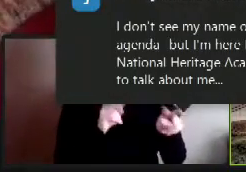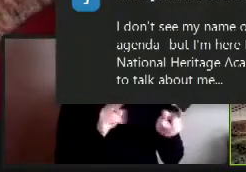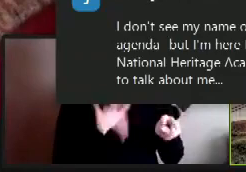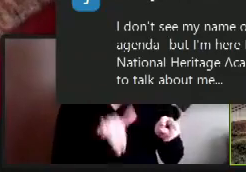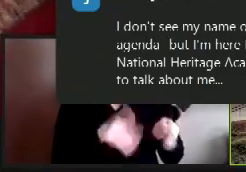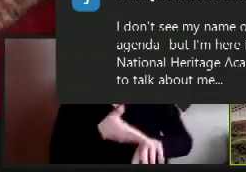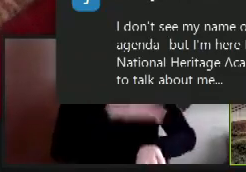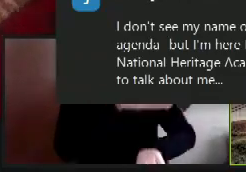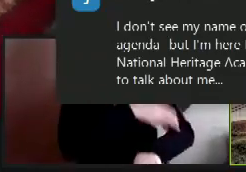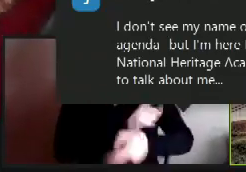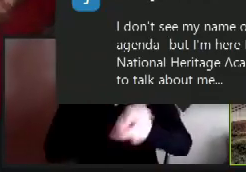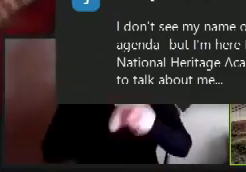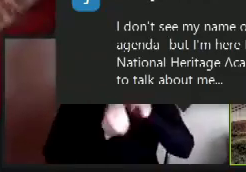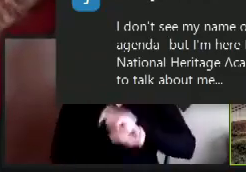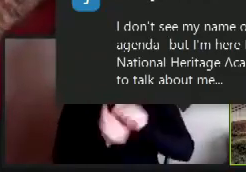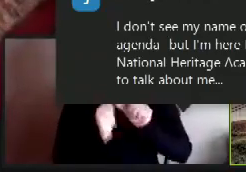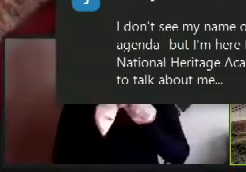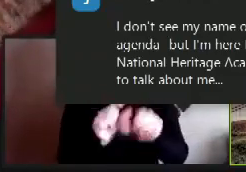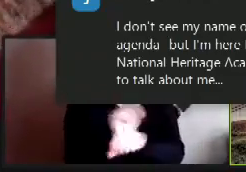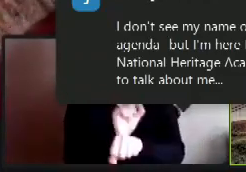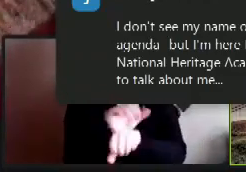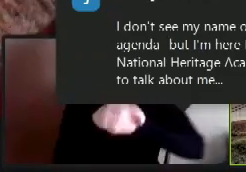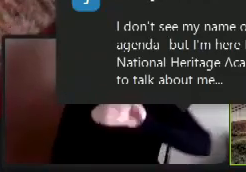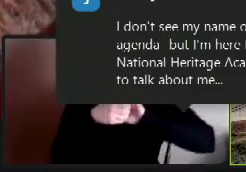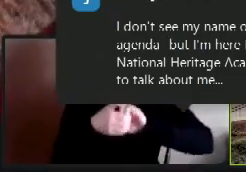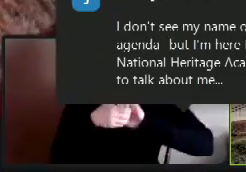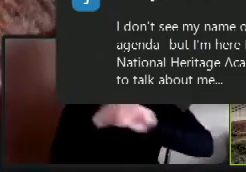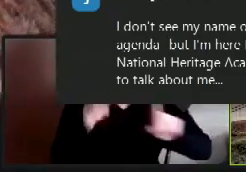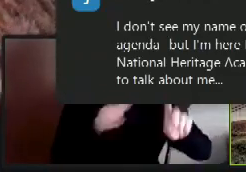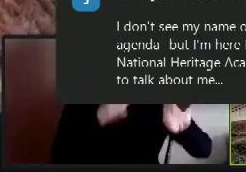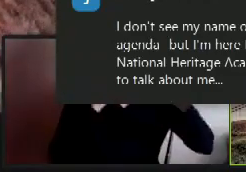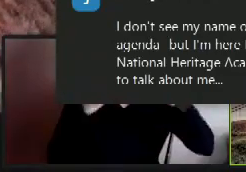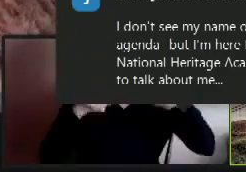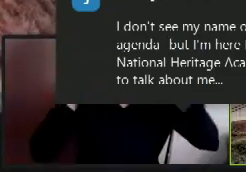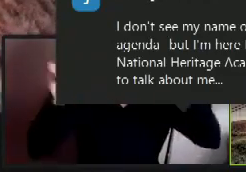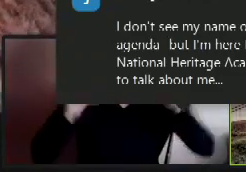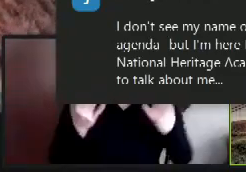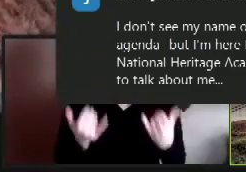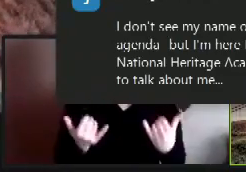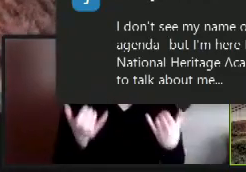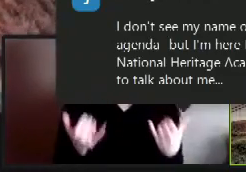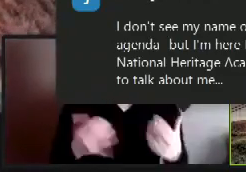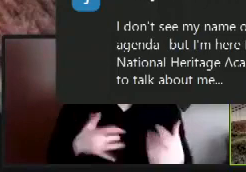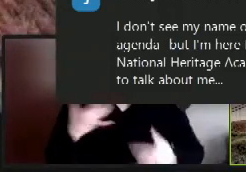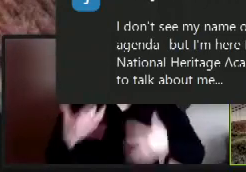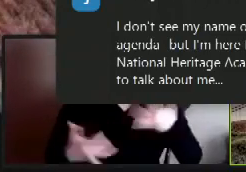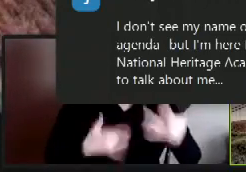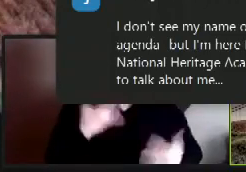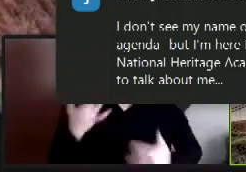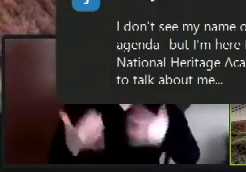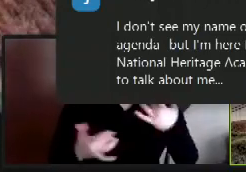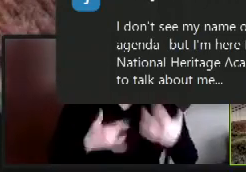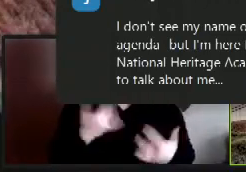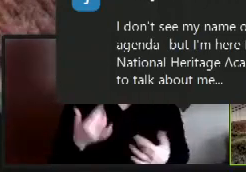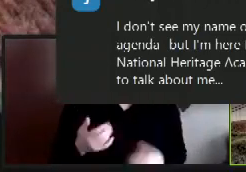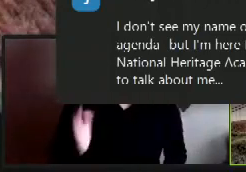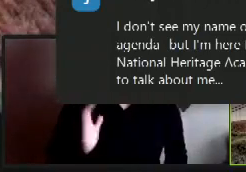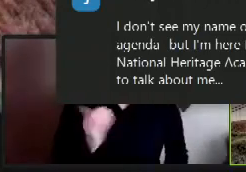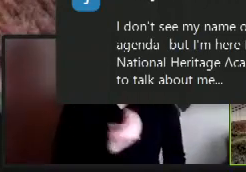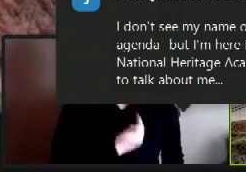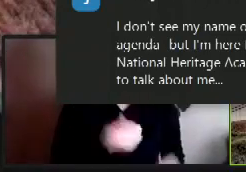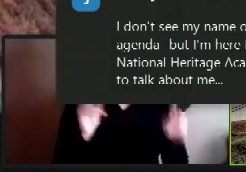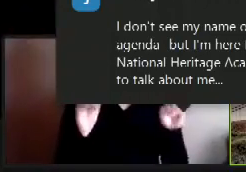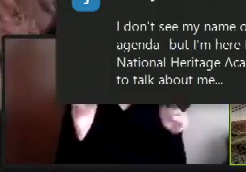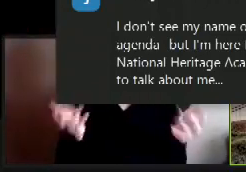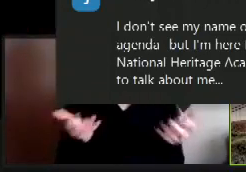guys on this. Today, I'm excited about the show because, as I said, it's around mental health. And as a parent